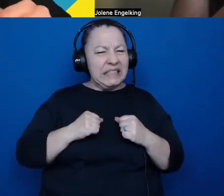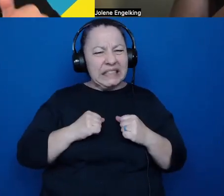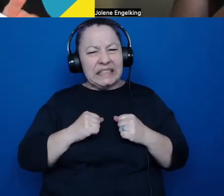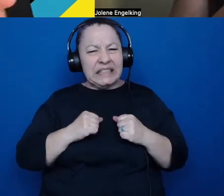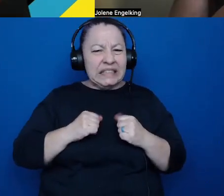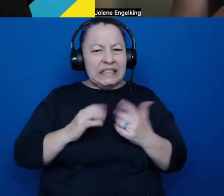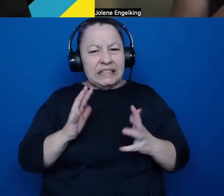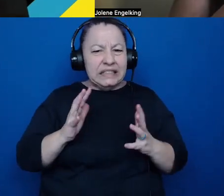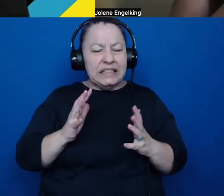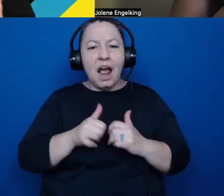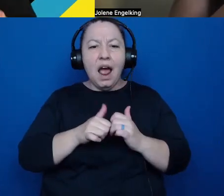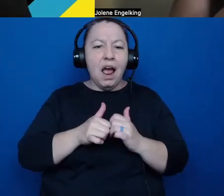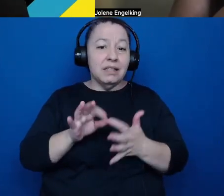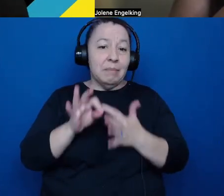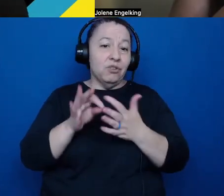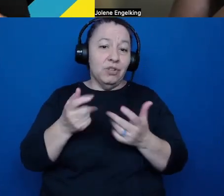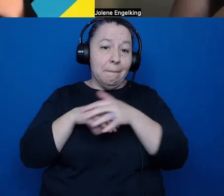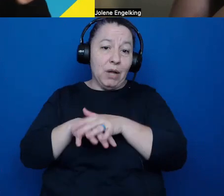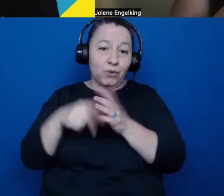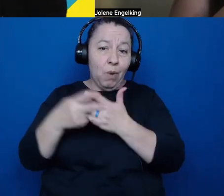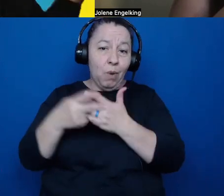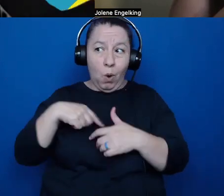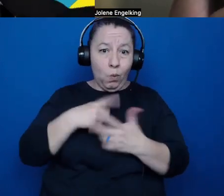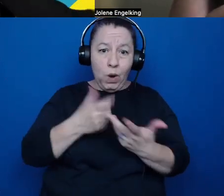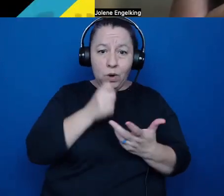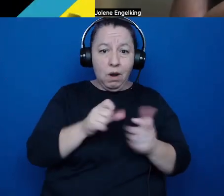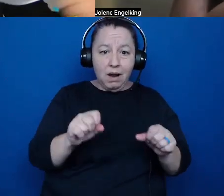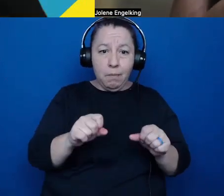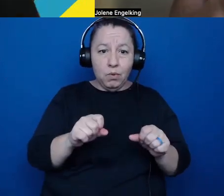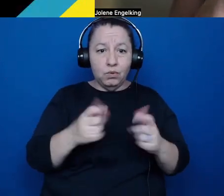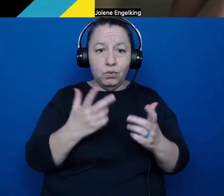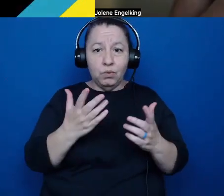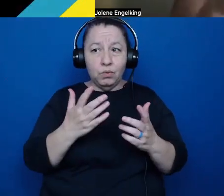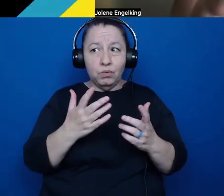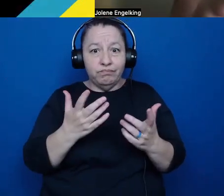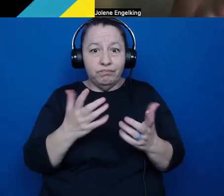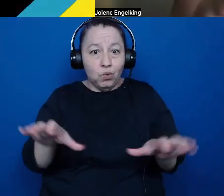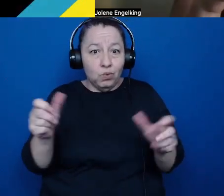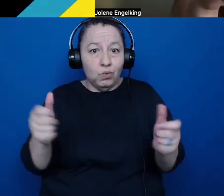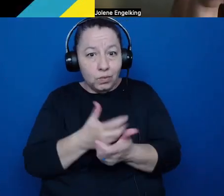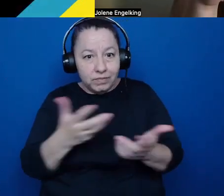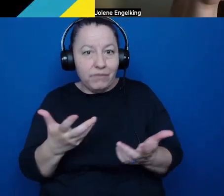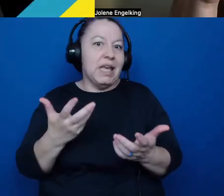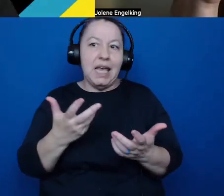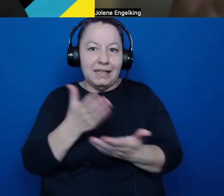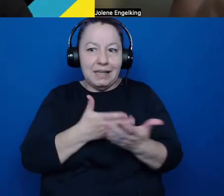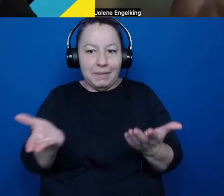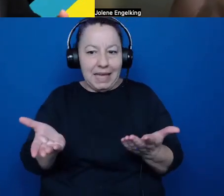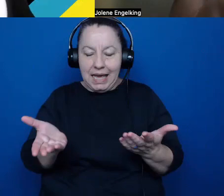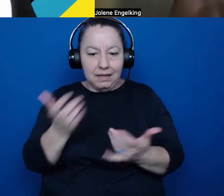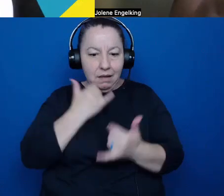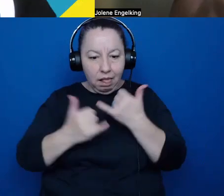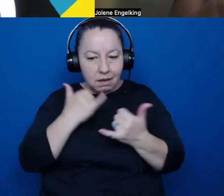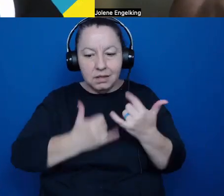a mainstream program, were we dropping the ball on some things, right? We made many missteps. And even as an